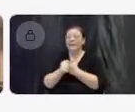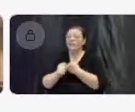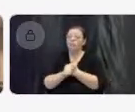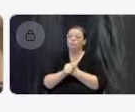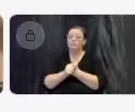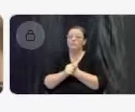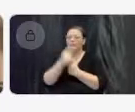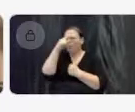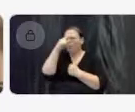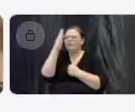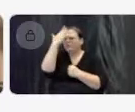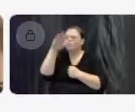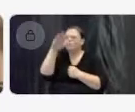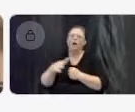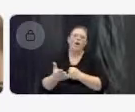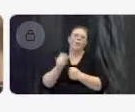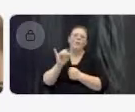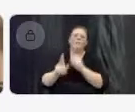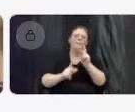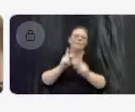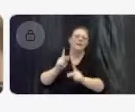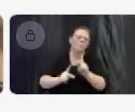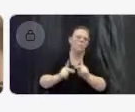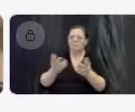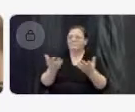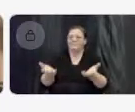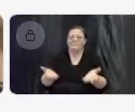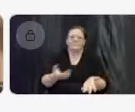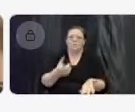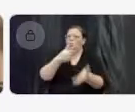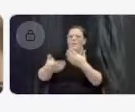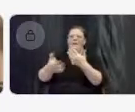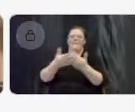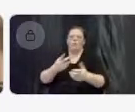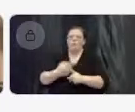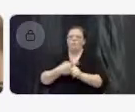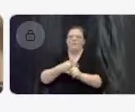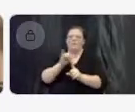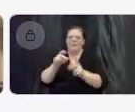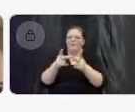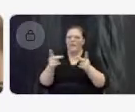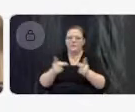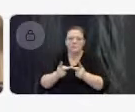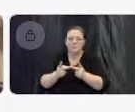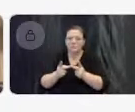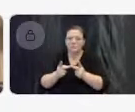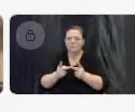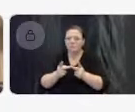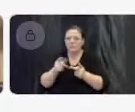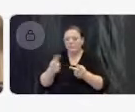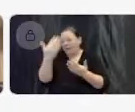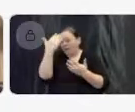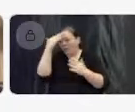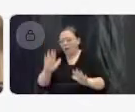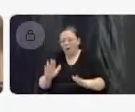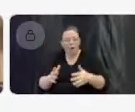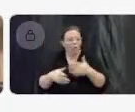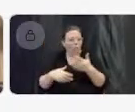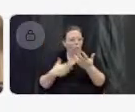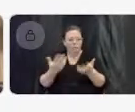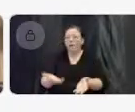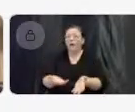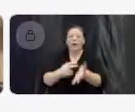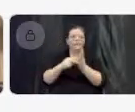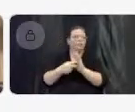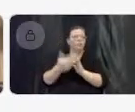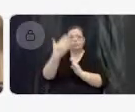for, if people coming from, whoever rent that place don't know. I mean, it's